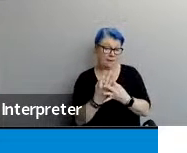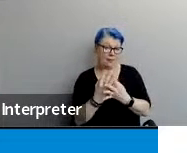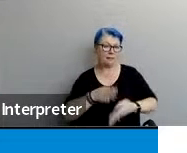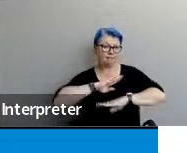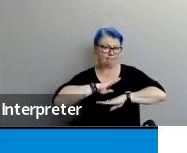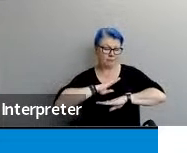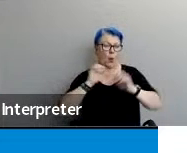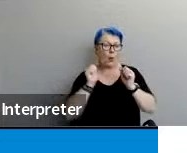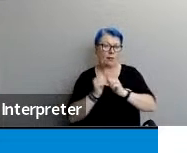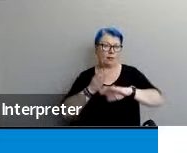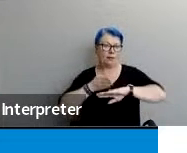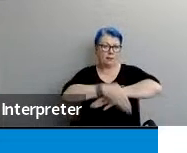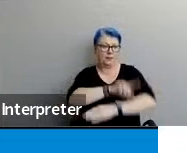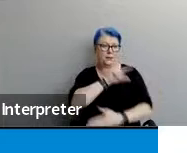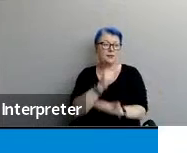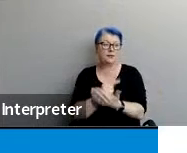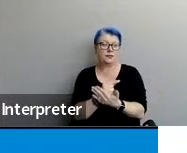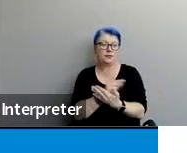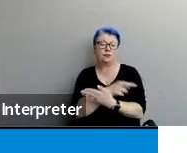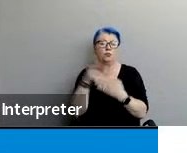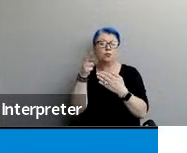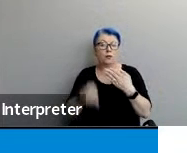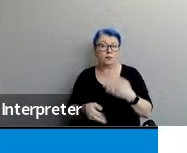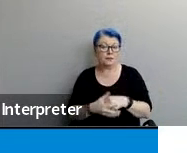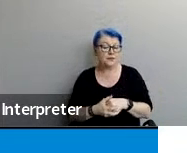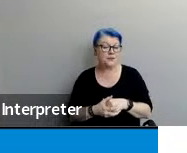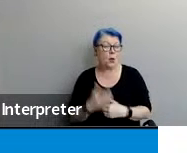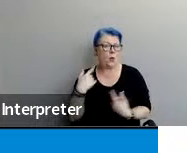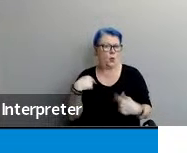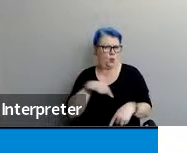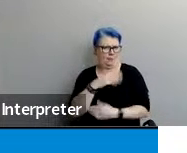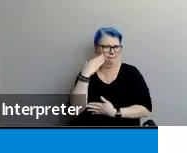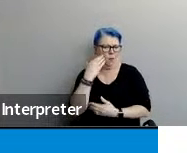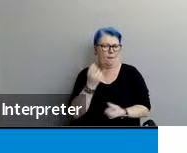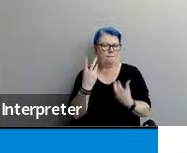with post-secondary outcomes. We know many of our families